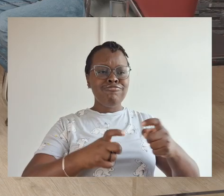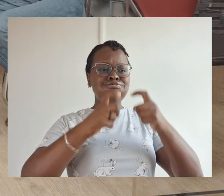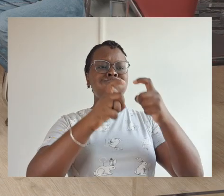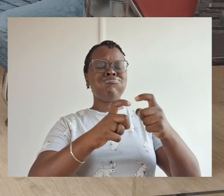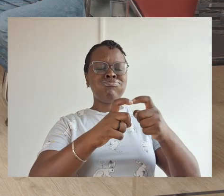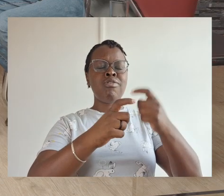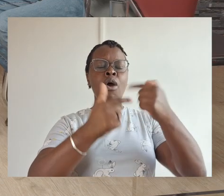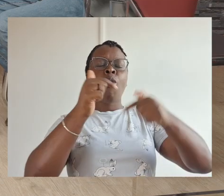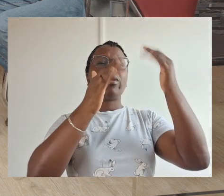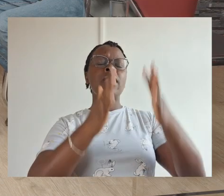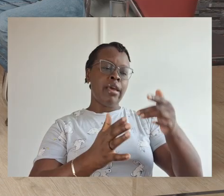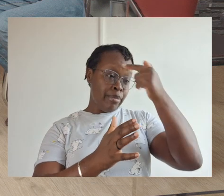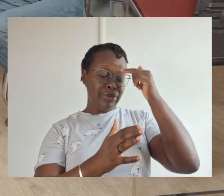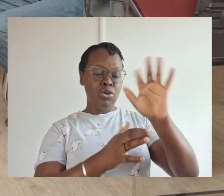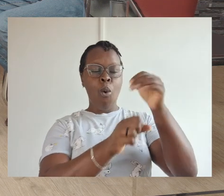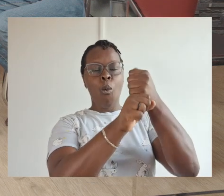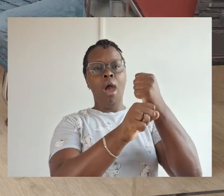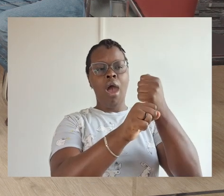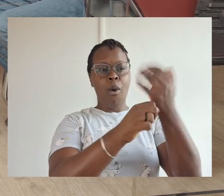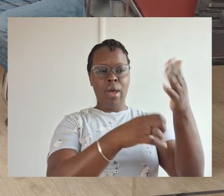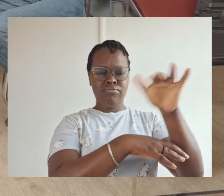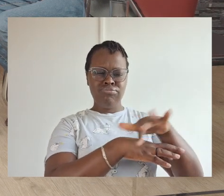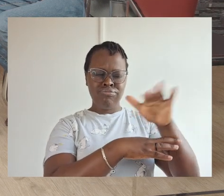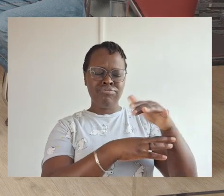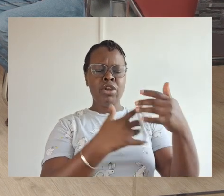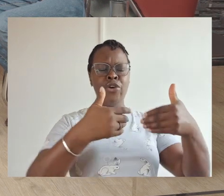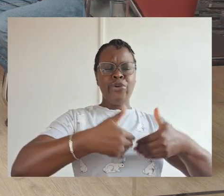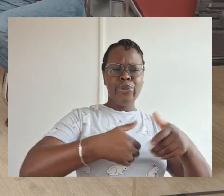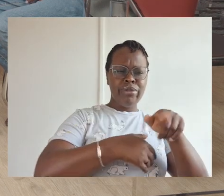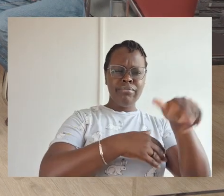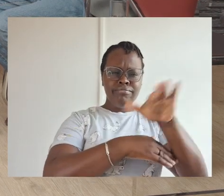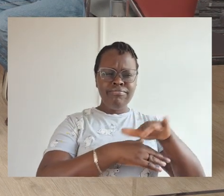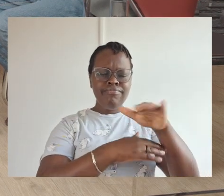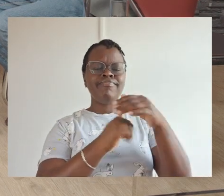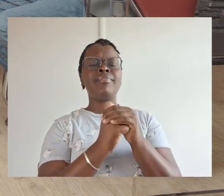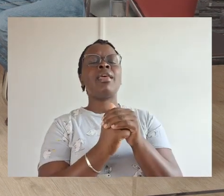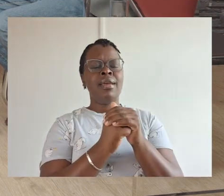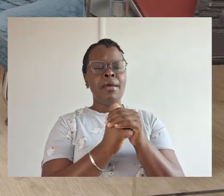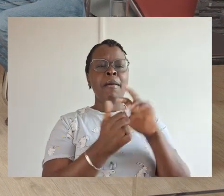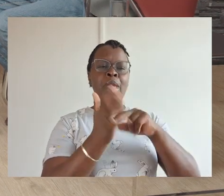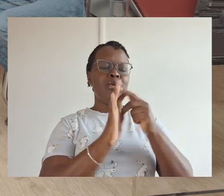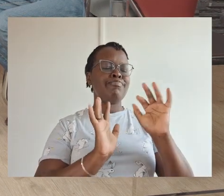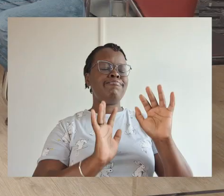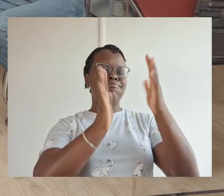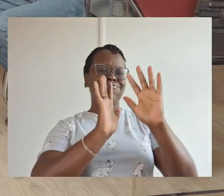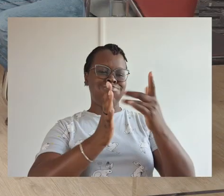winner for that year, just because of the kind of work you're doing with the youth and giving about 100,000 books